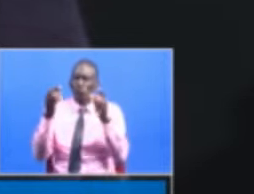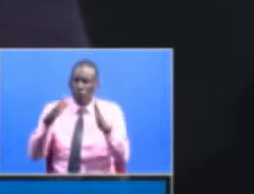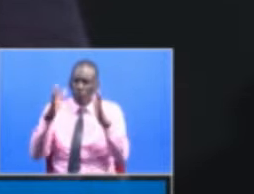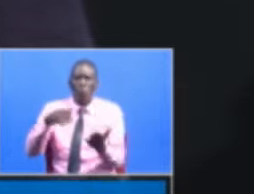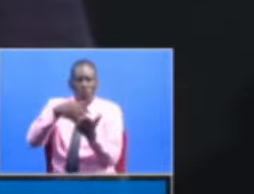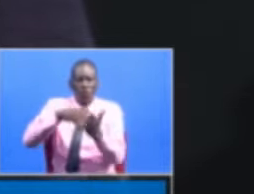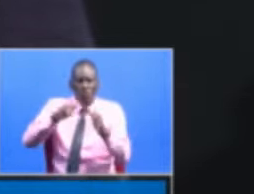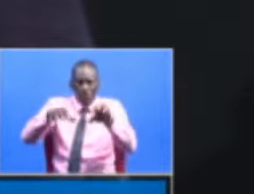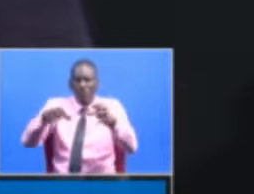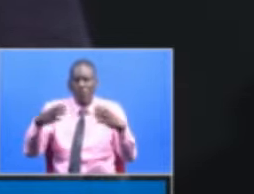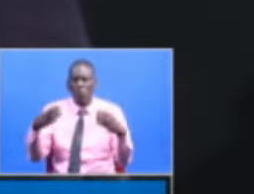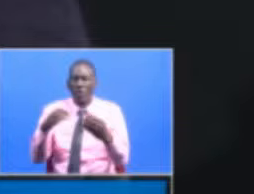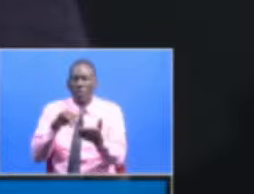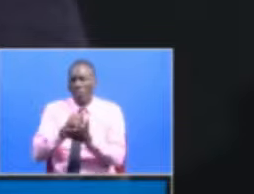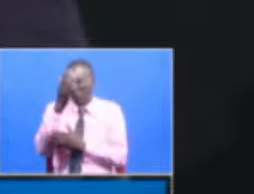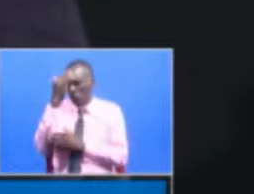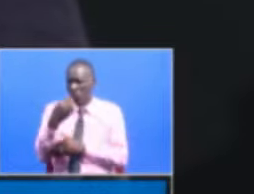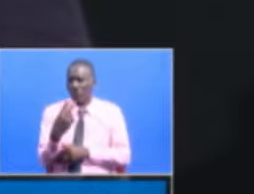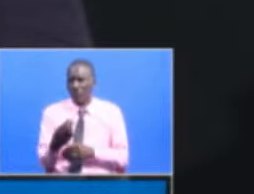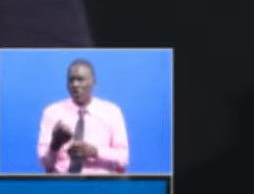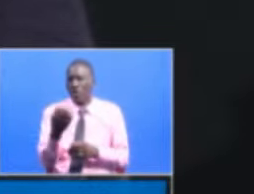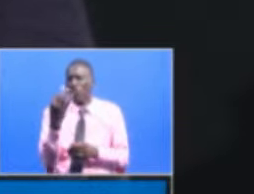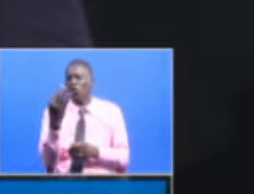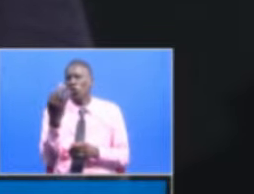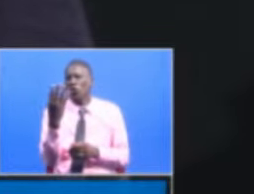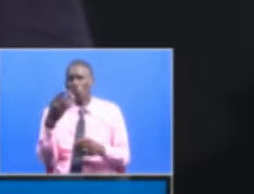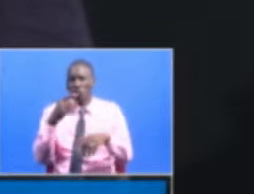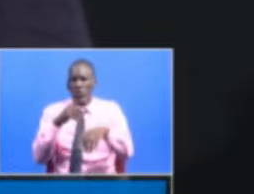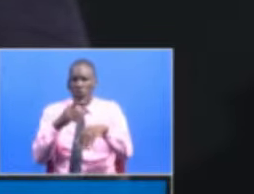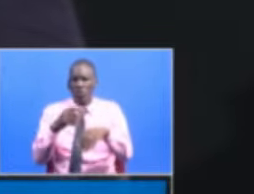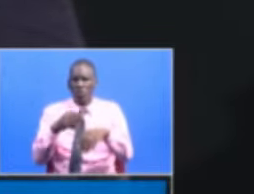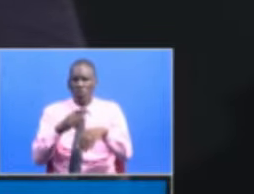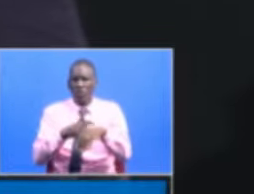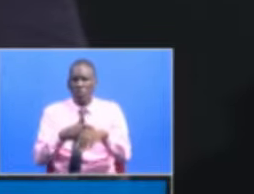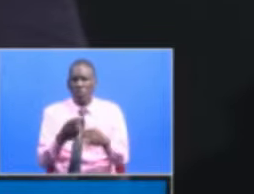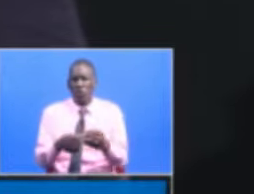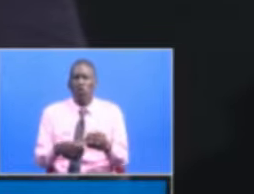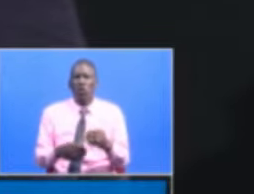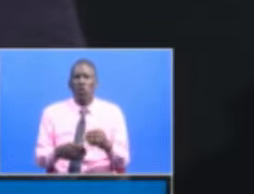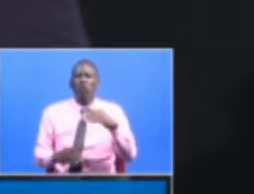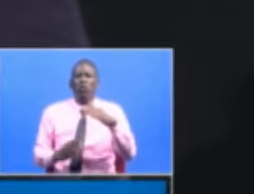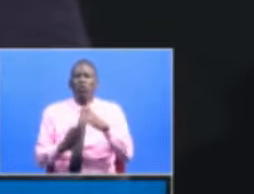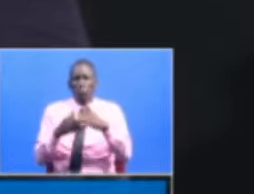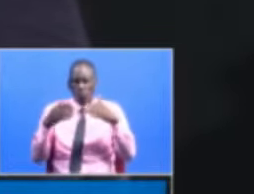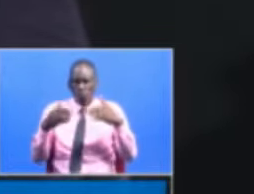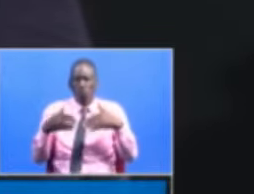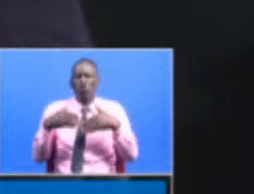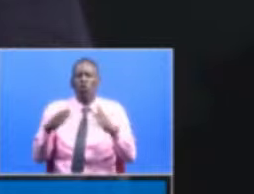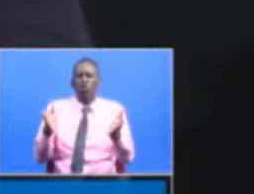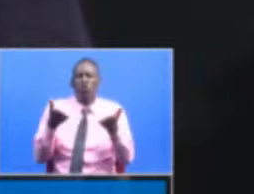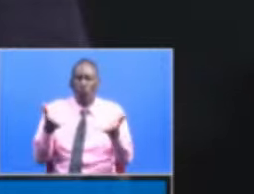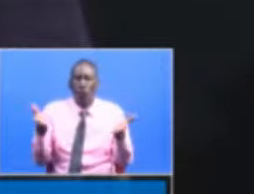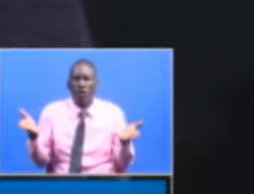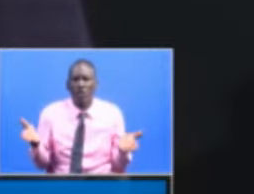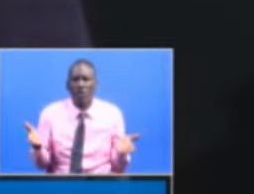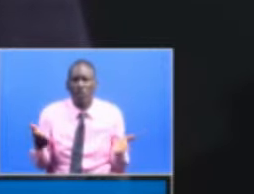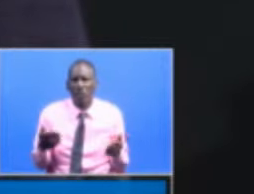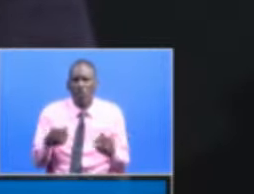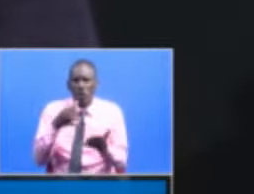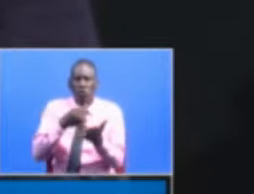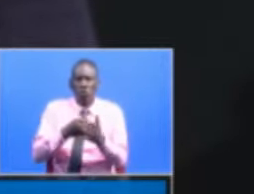where you find now three or four times higher malnutrition, three times higher losses of assets, including livestock,